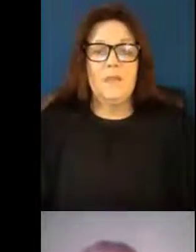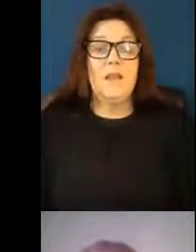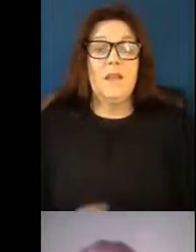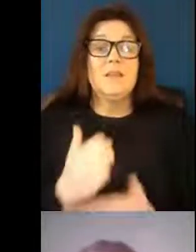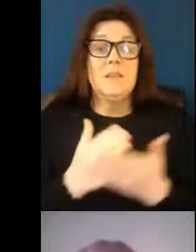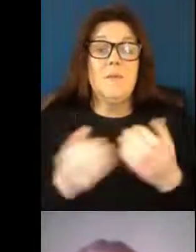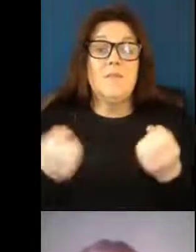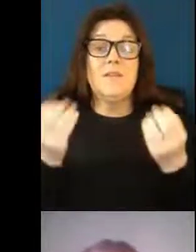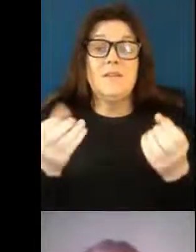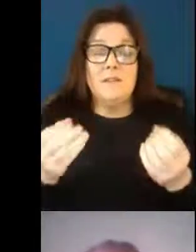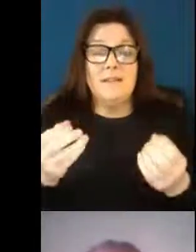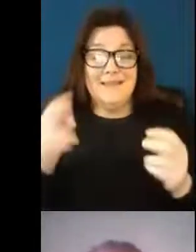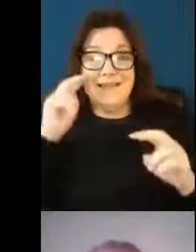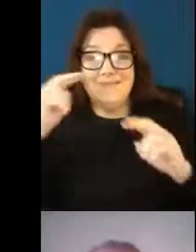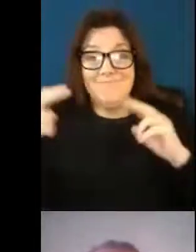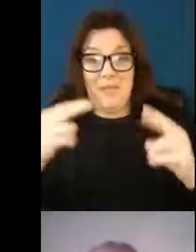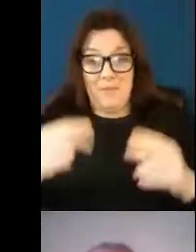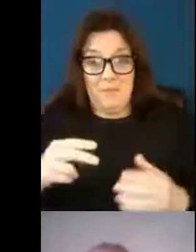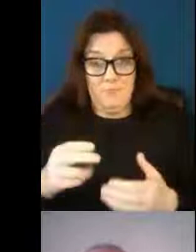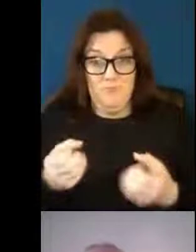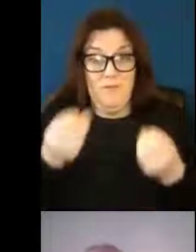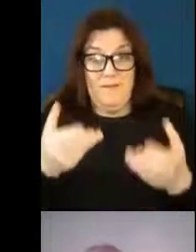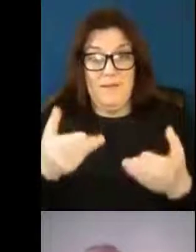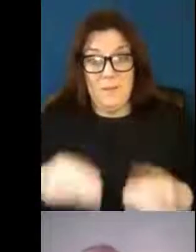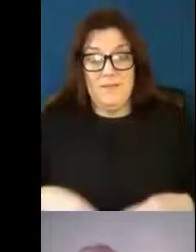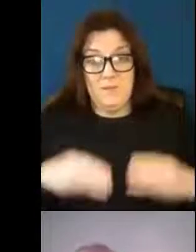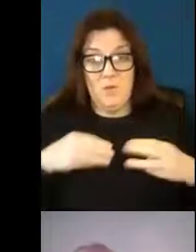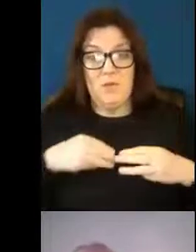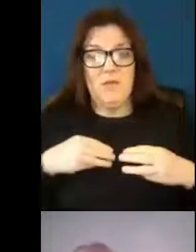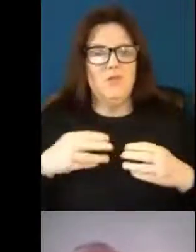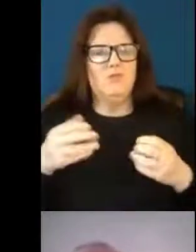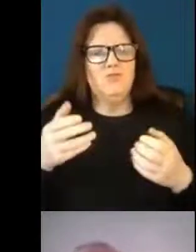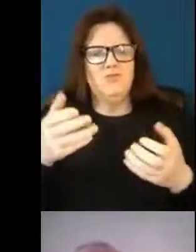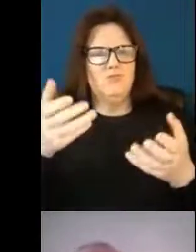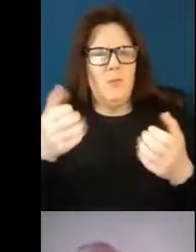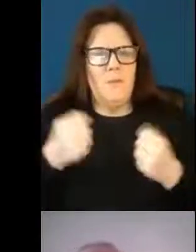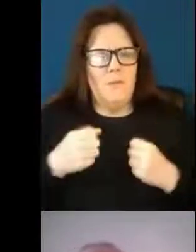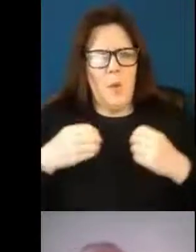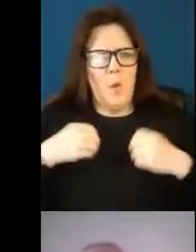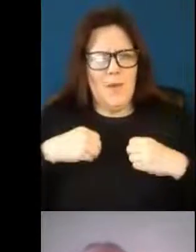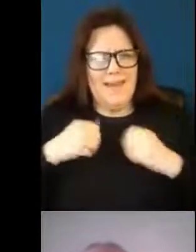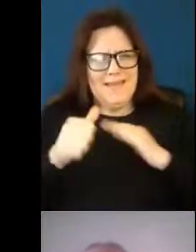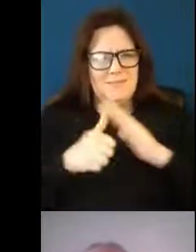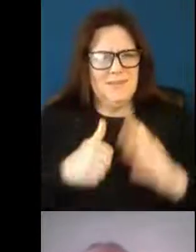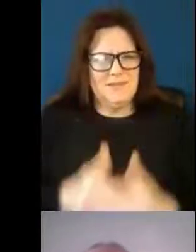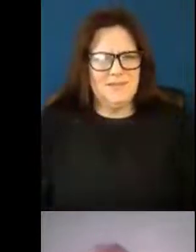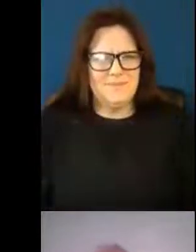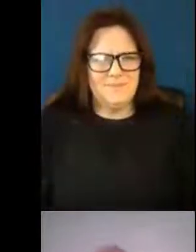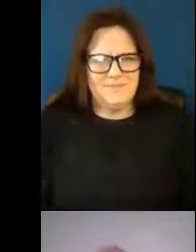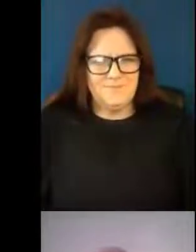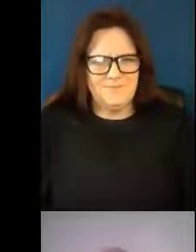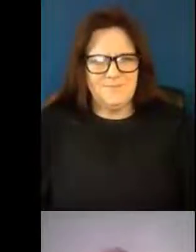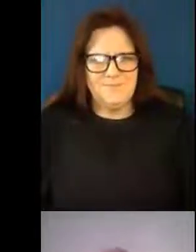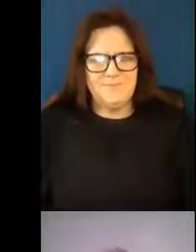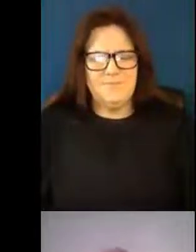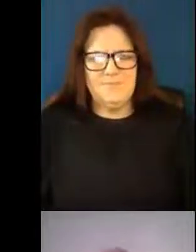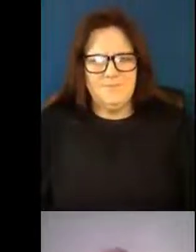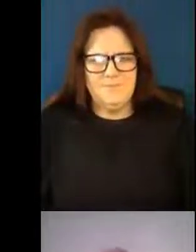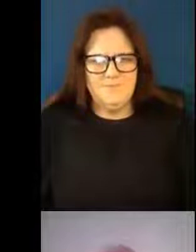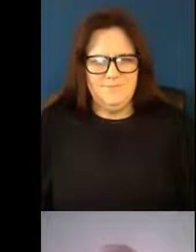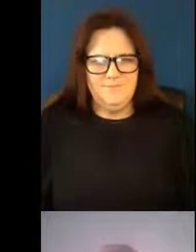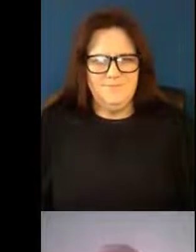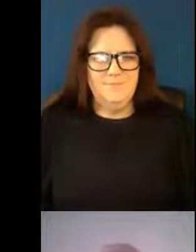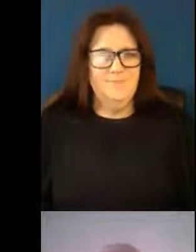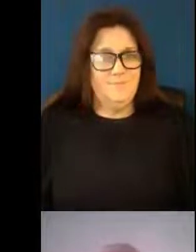be providing you with this morning, they're drawing on my own experiences as a convener for